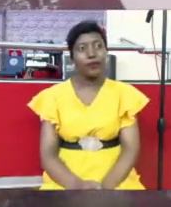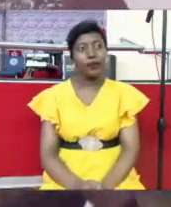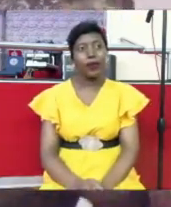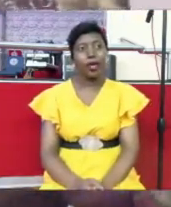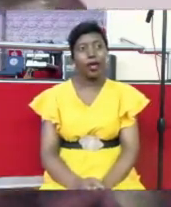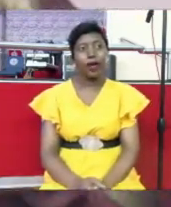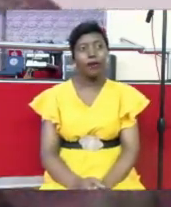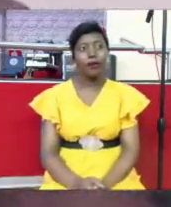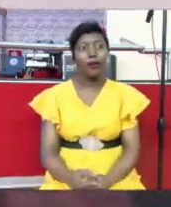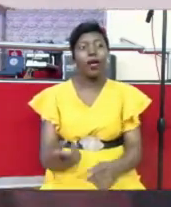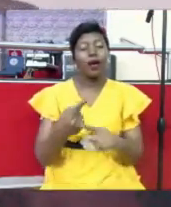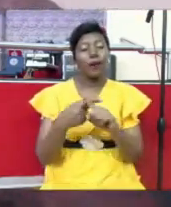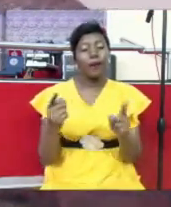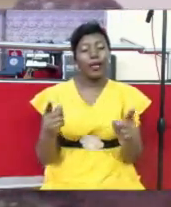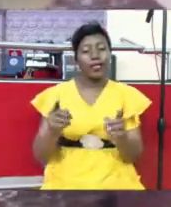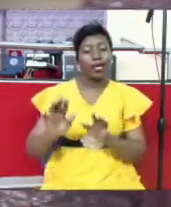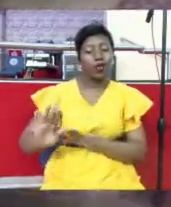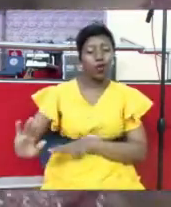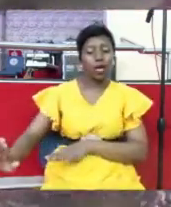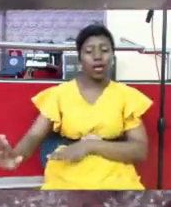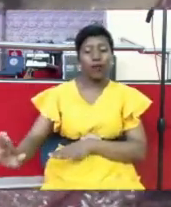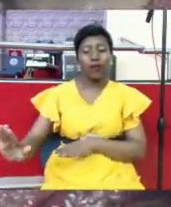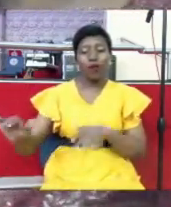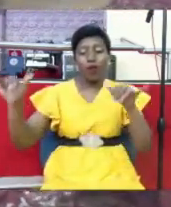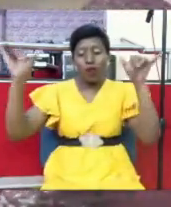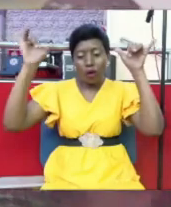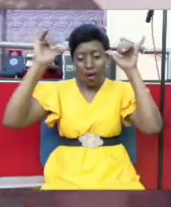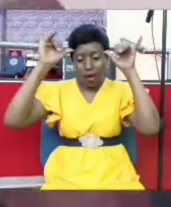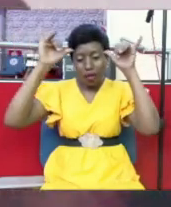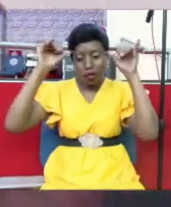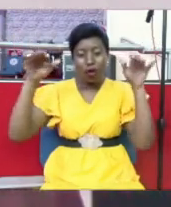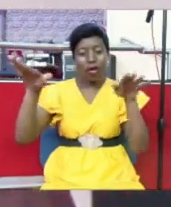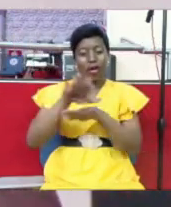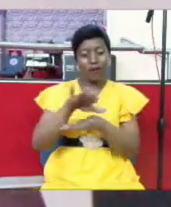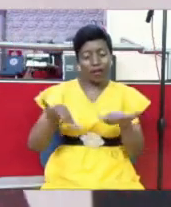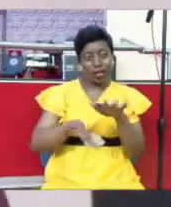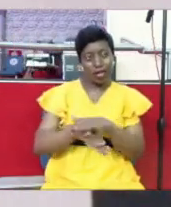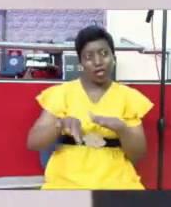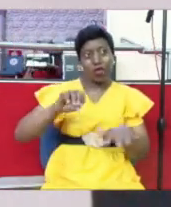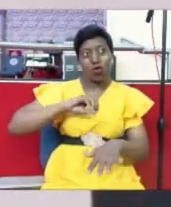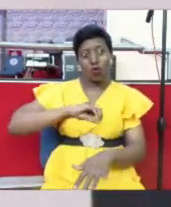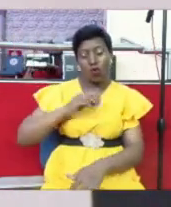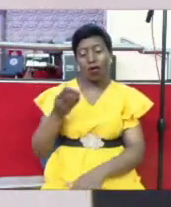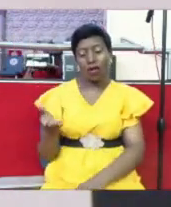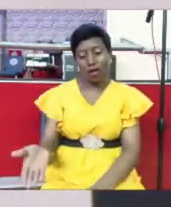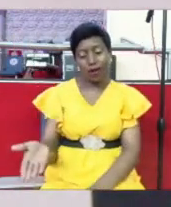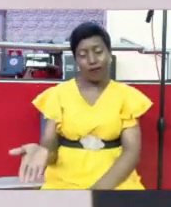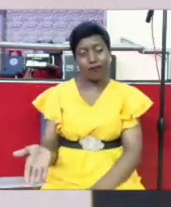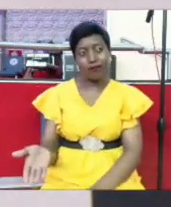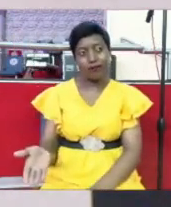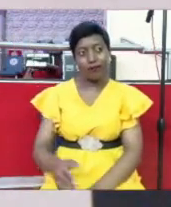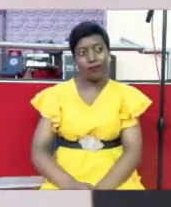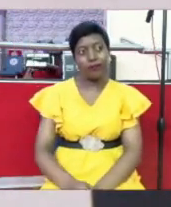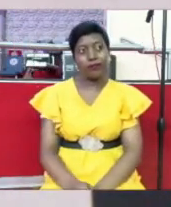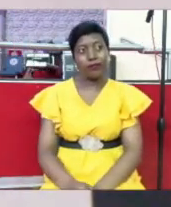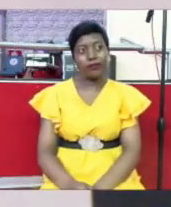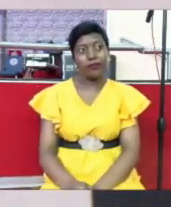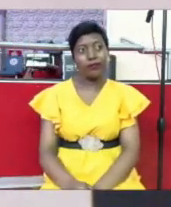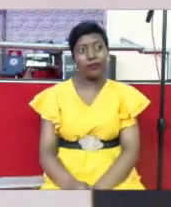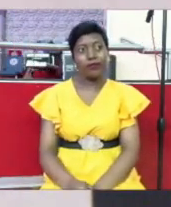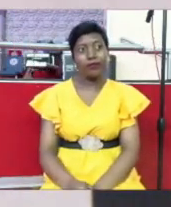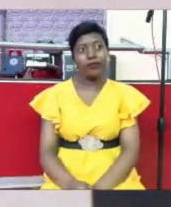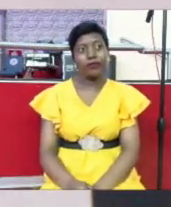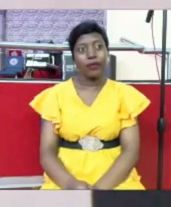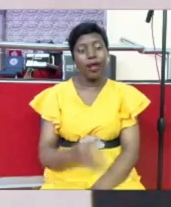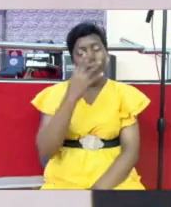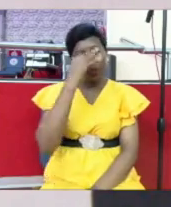leave your cattle here, leave everything you own here. Lakini ngombe zenyu, kila kitu ambacho ni chenyu mkiwaache hapa.